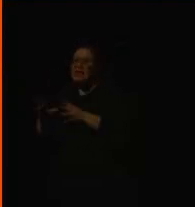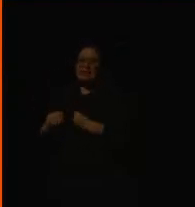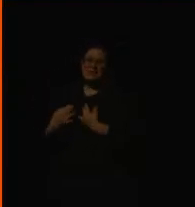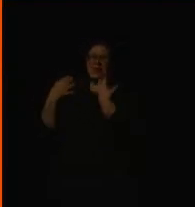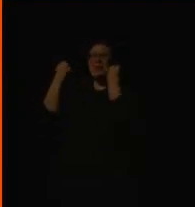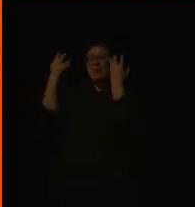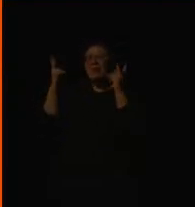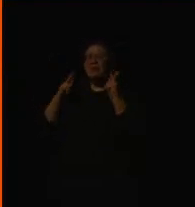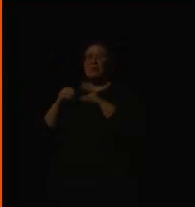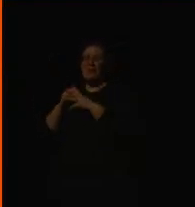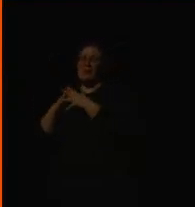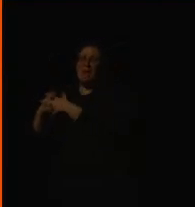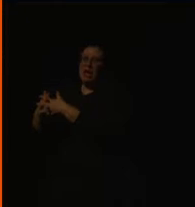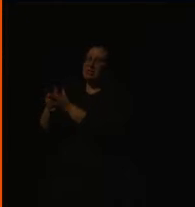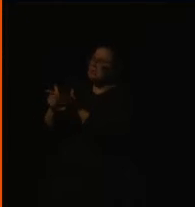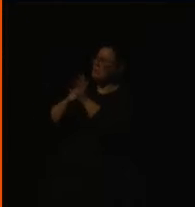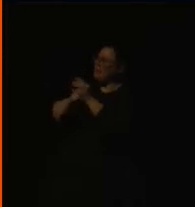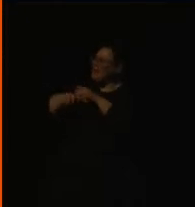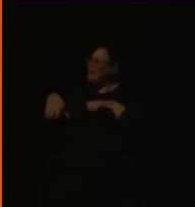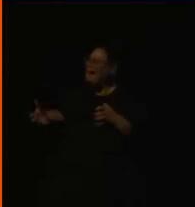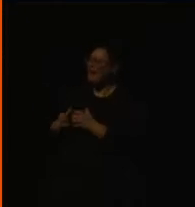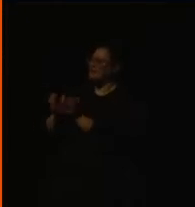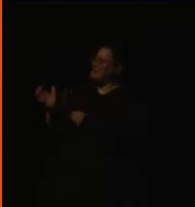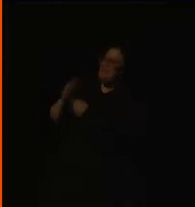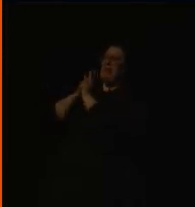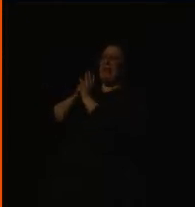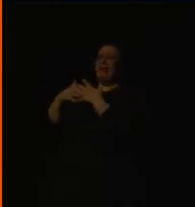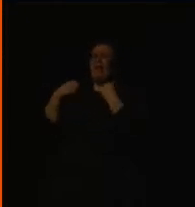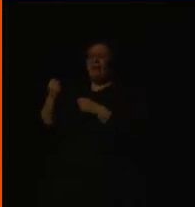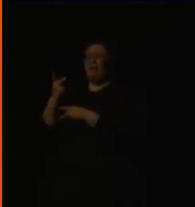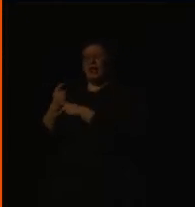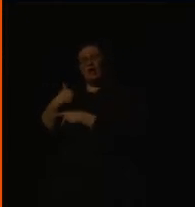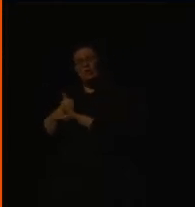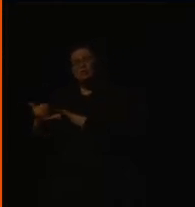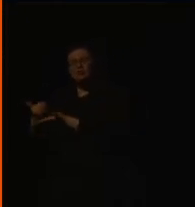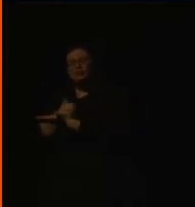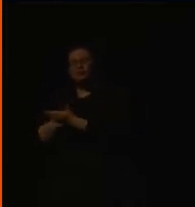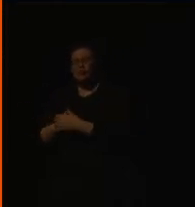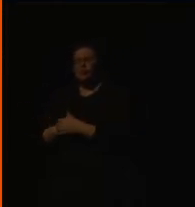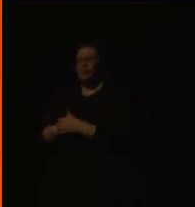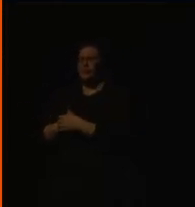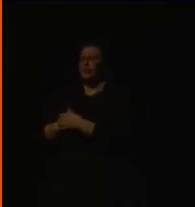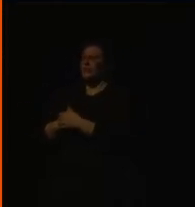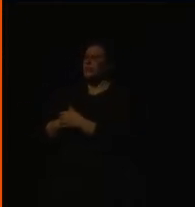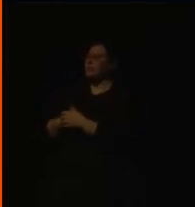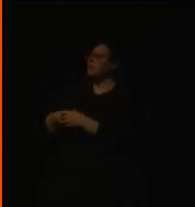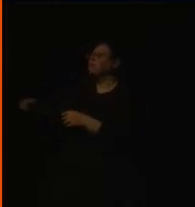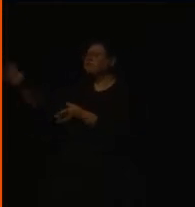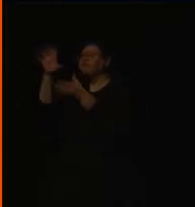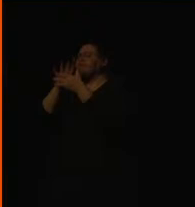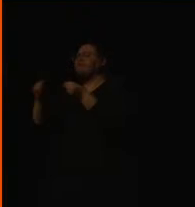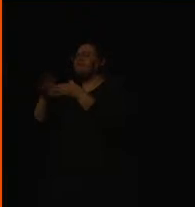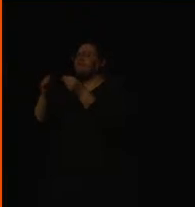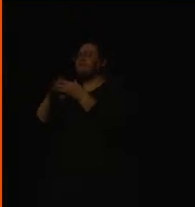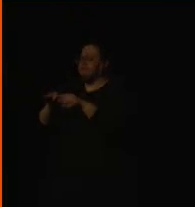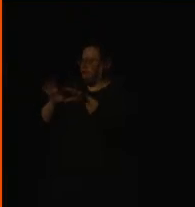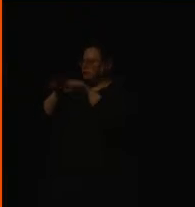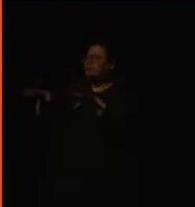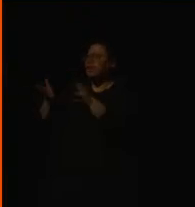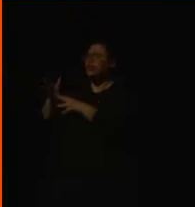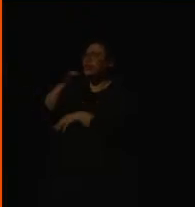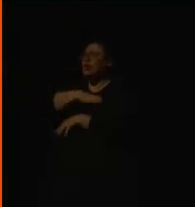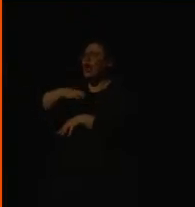to take action and demand the health care that we all deserve. His words reverberated not just through the halls of